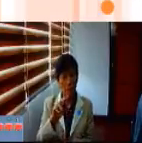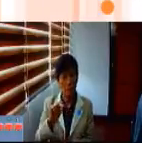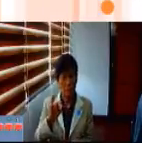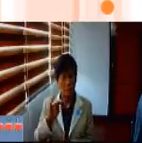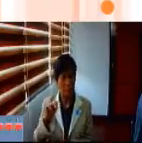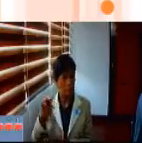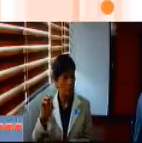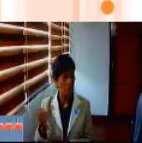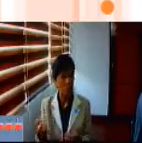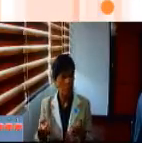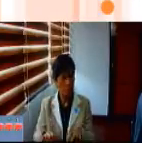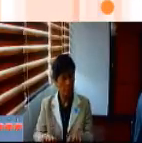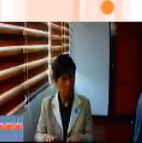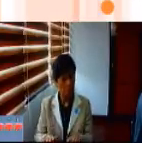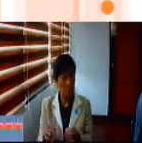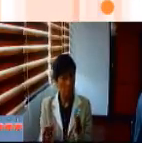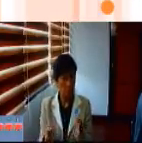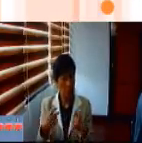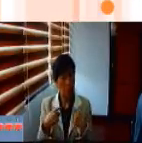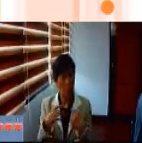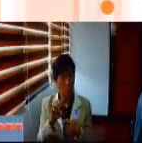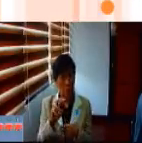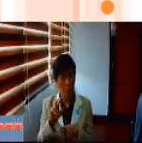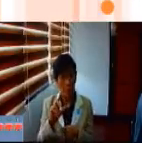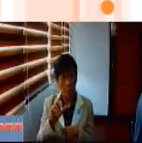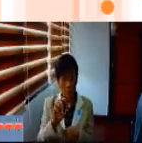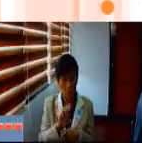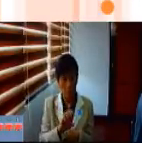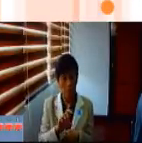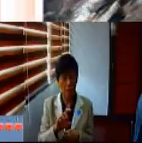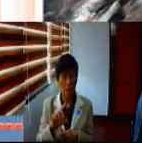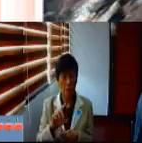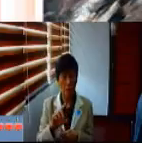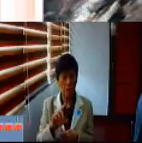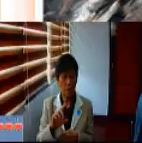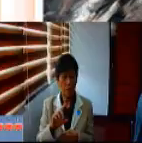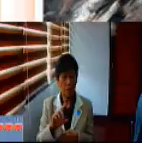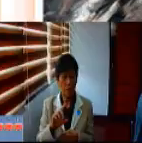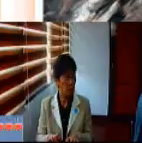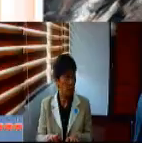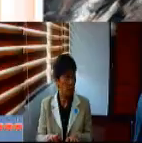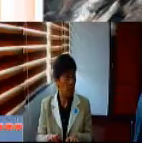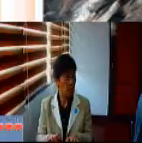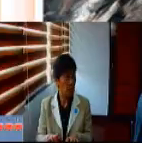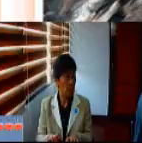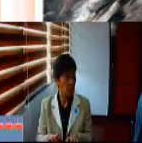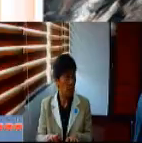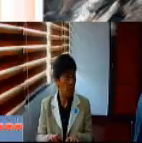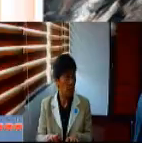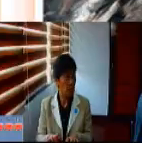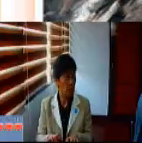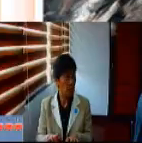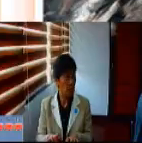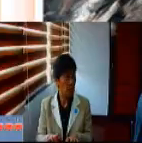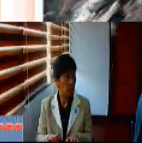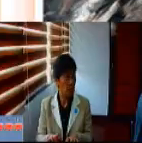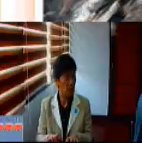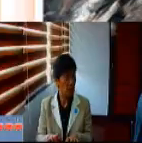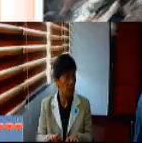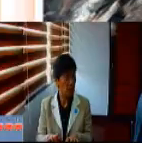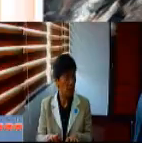increase El Nino events, studies are saying that a lot of things can happen because of the